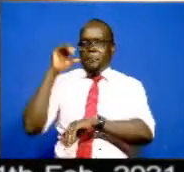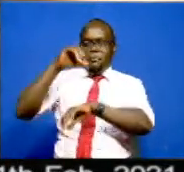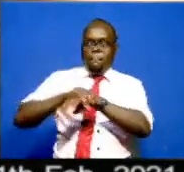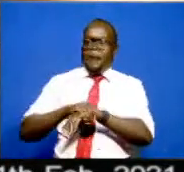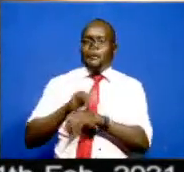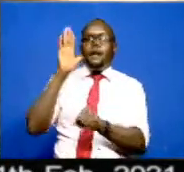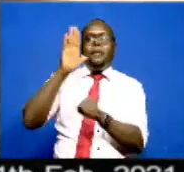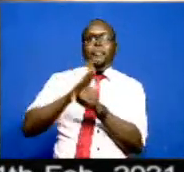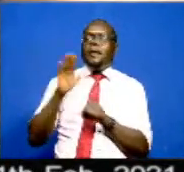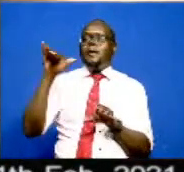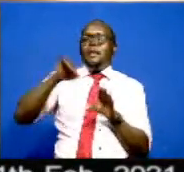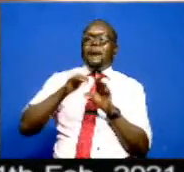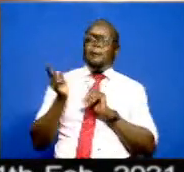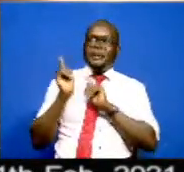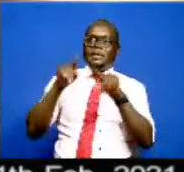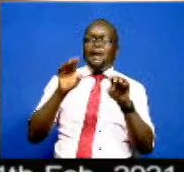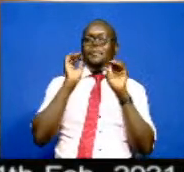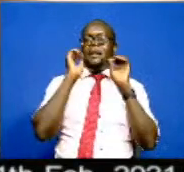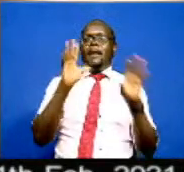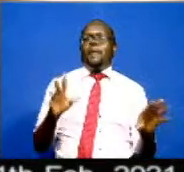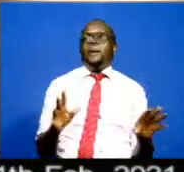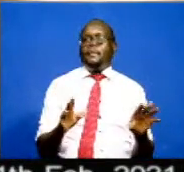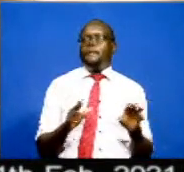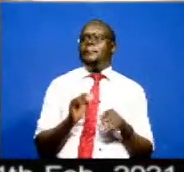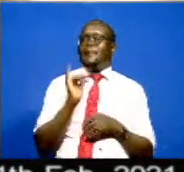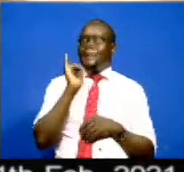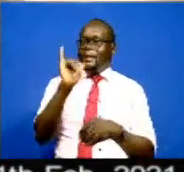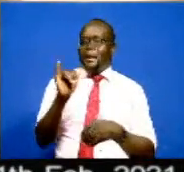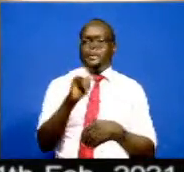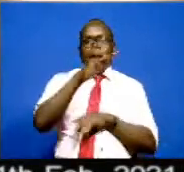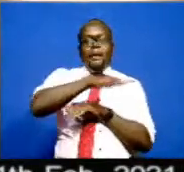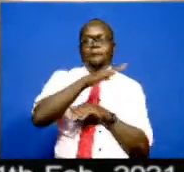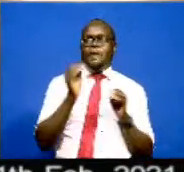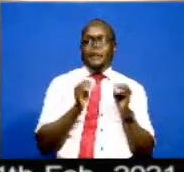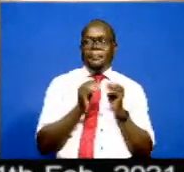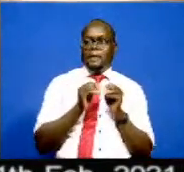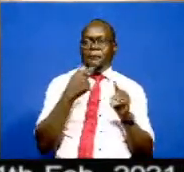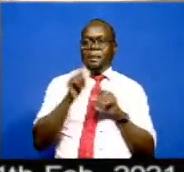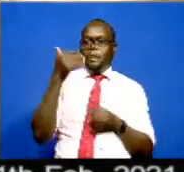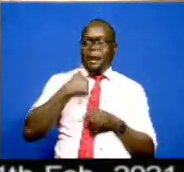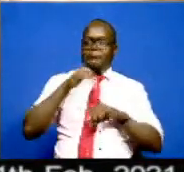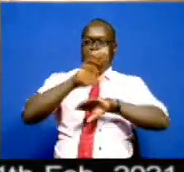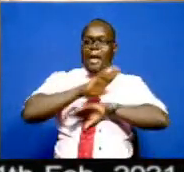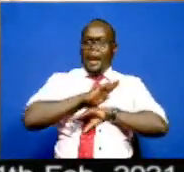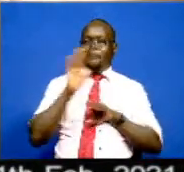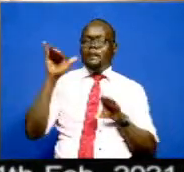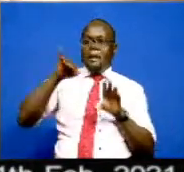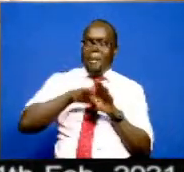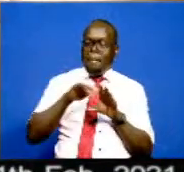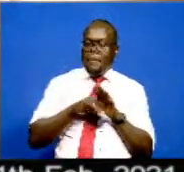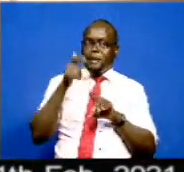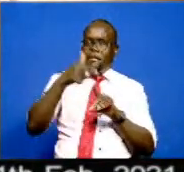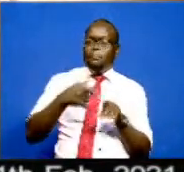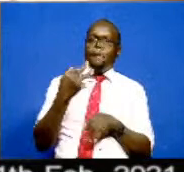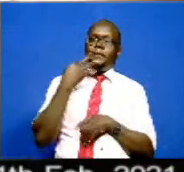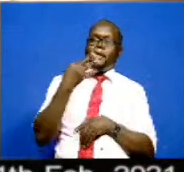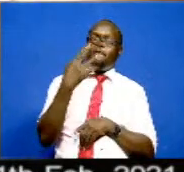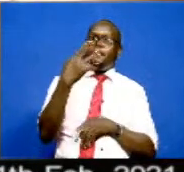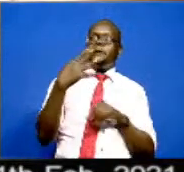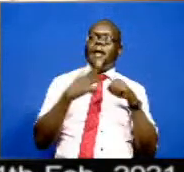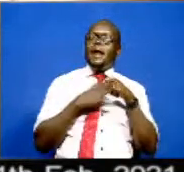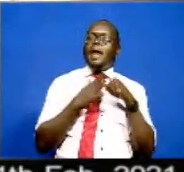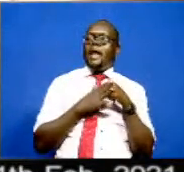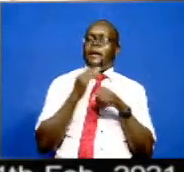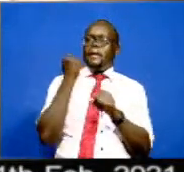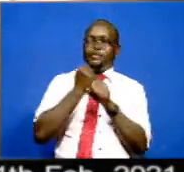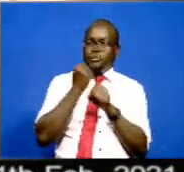many members will not even appear here in that sitting. But there will be enough members out of the 349 to